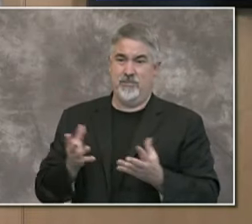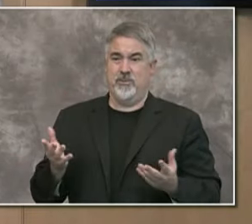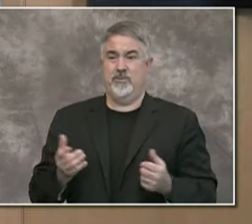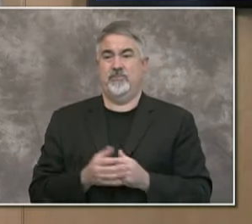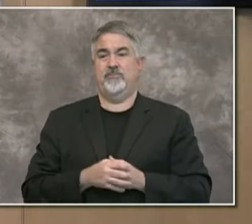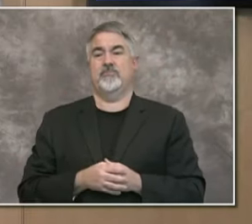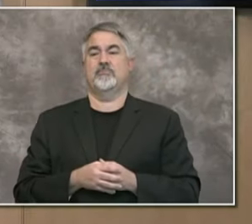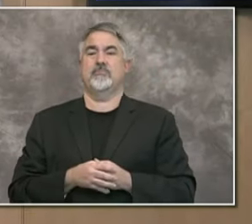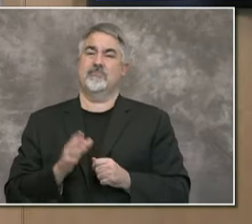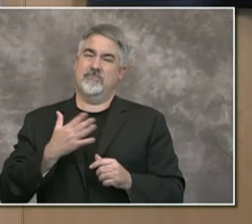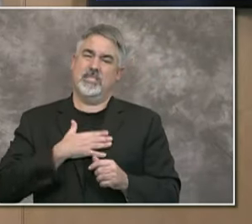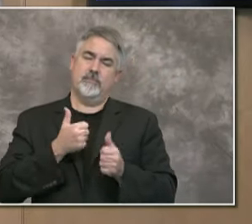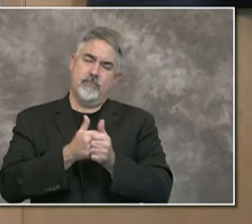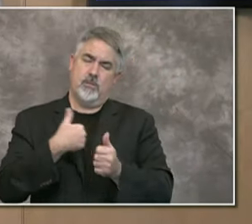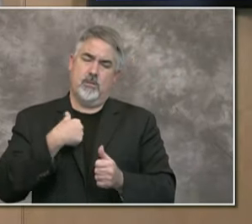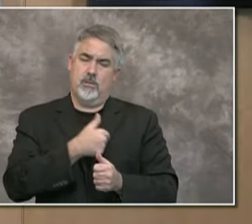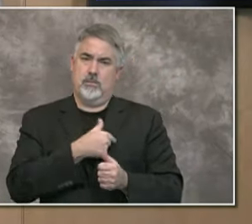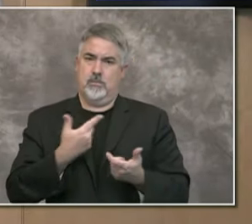Certainly. Thank you.